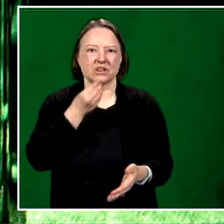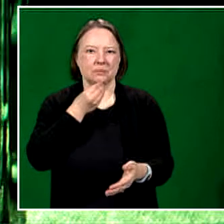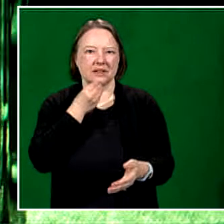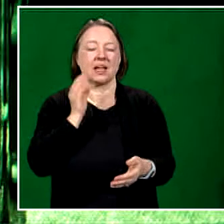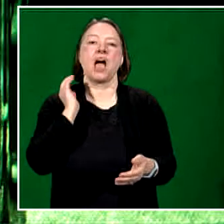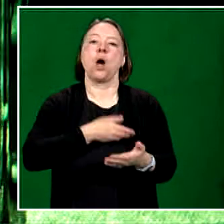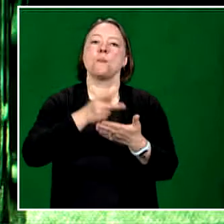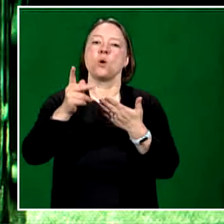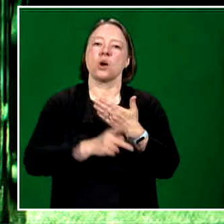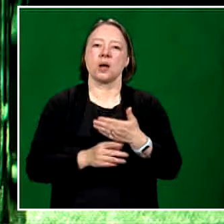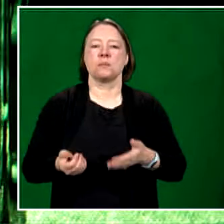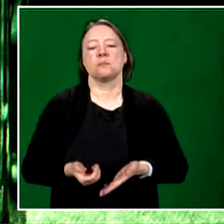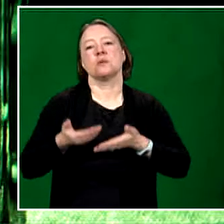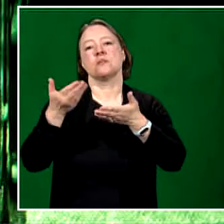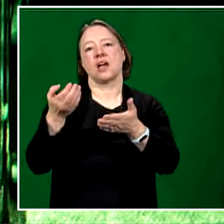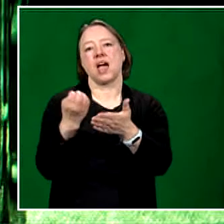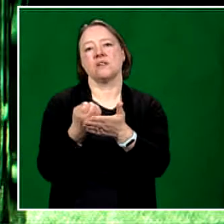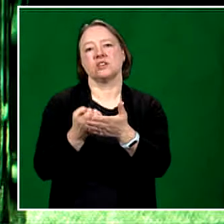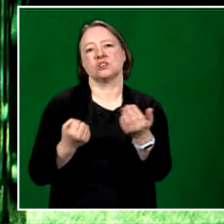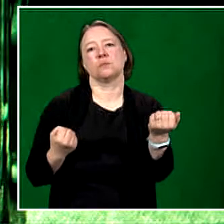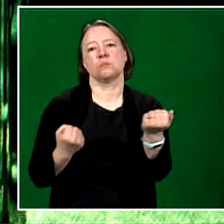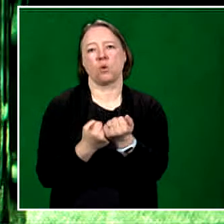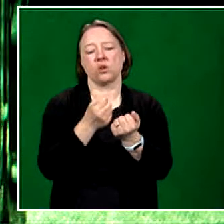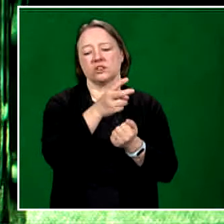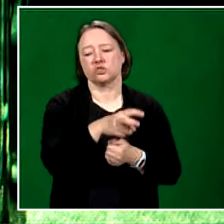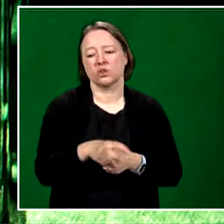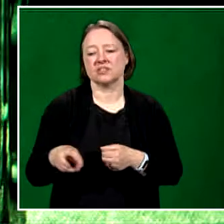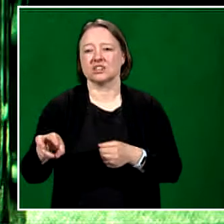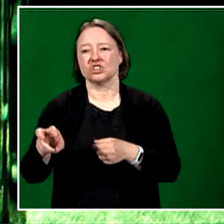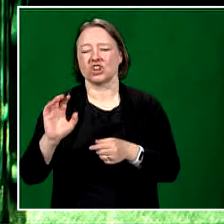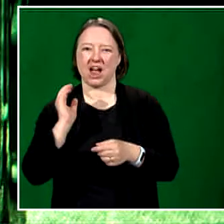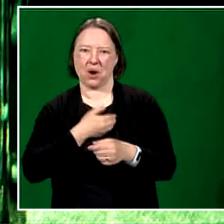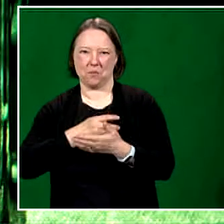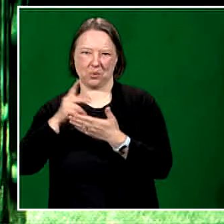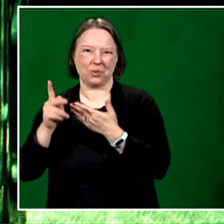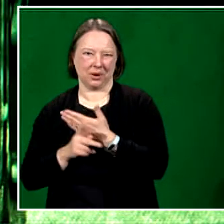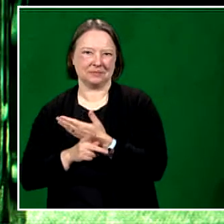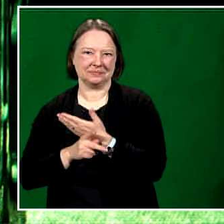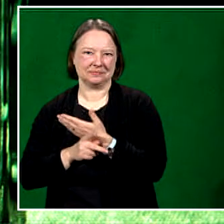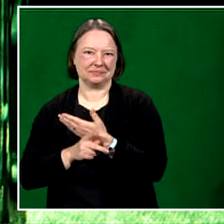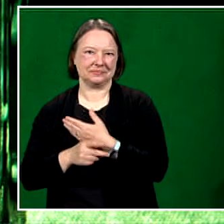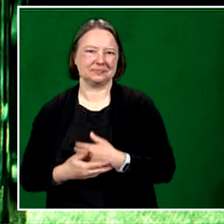program would help provide the evidence to support their transition to our program.